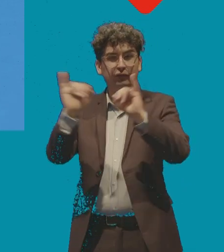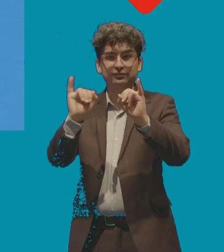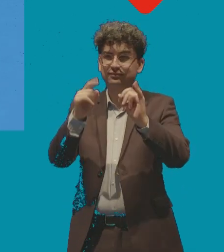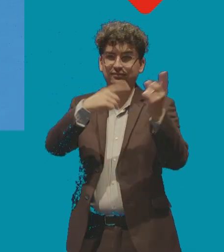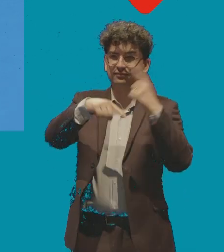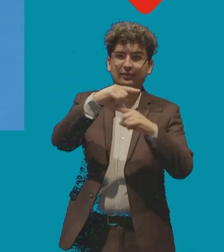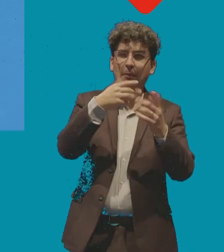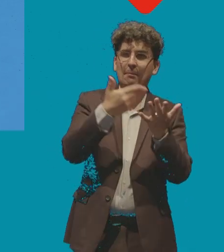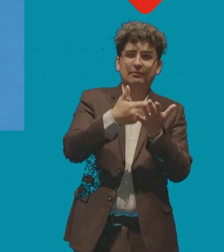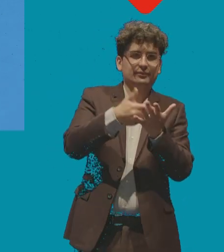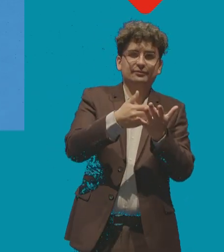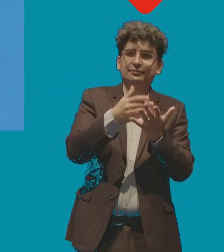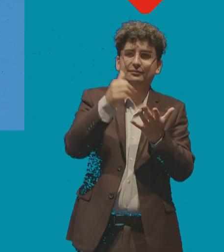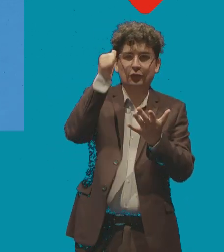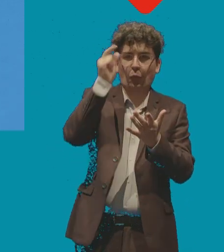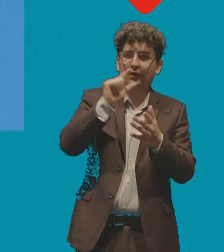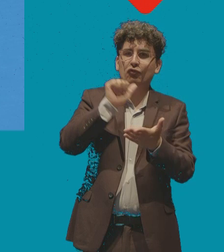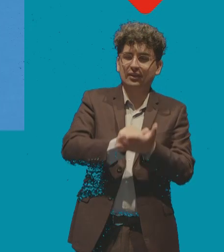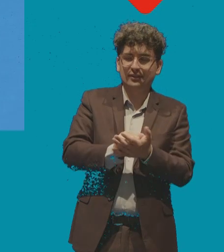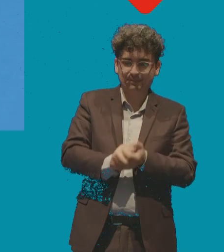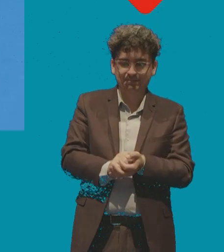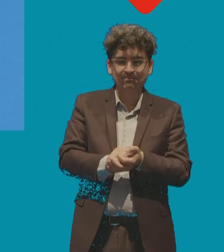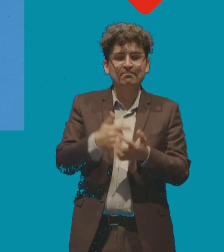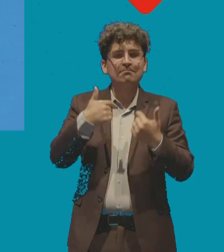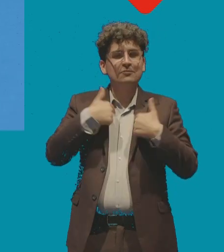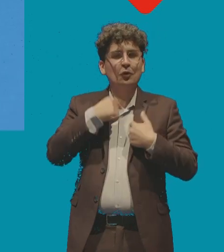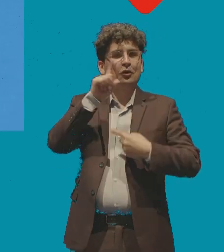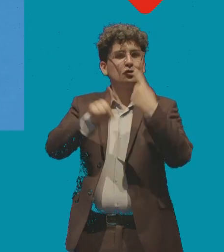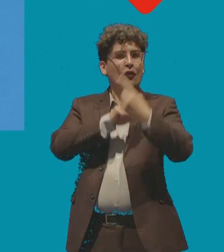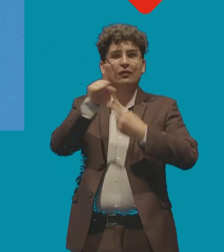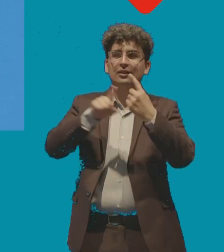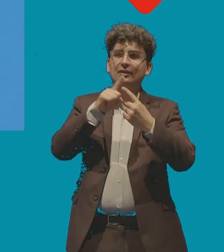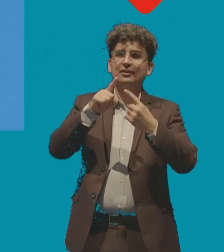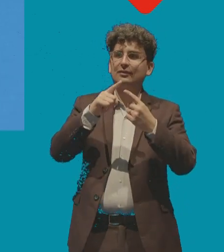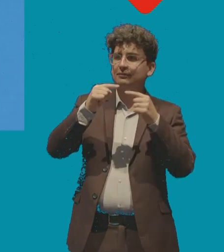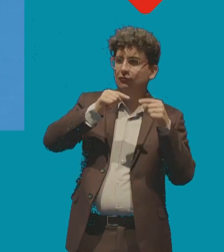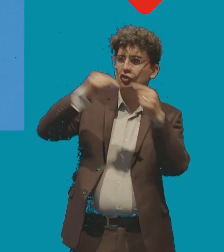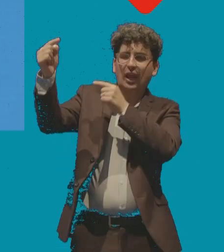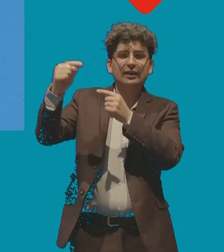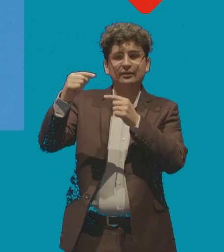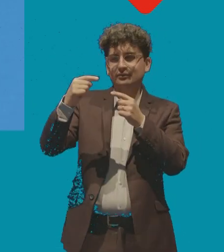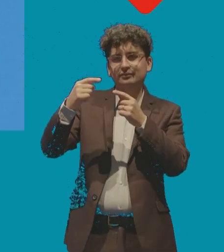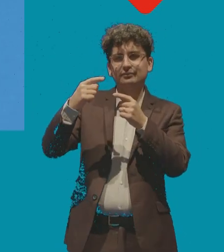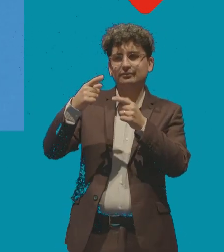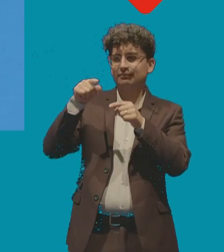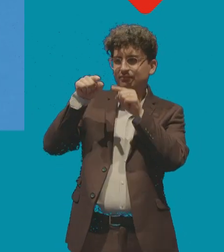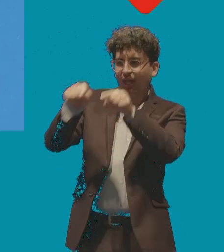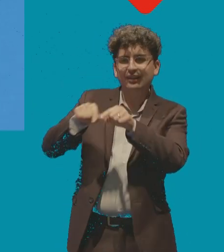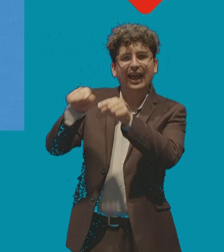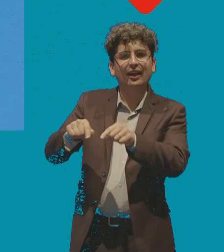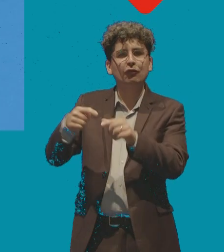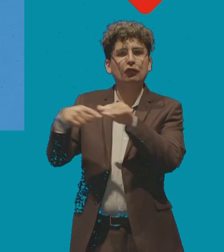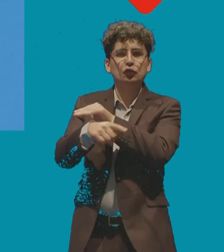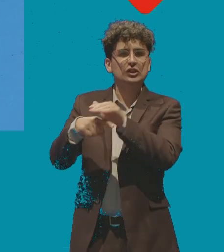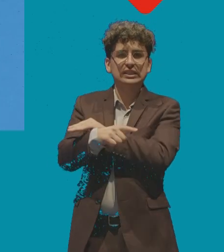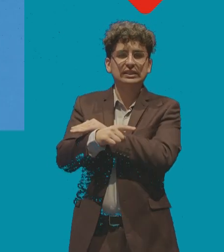right. So the message from this conference is clear. In our fight back against your demonisation of refugees and asylum seekers,